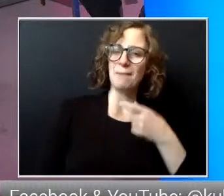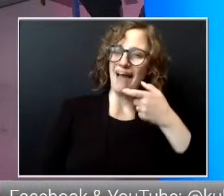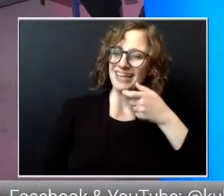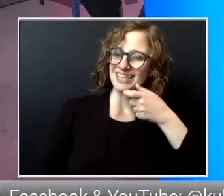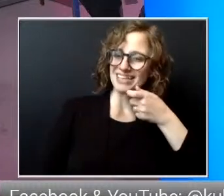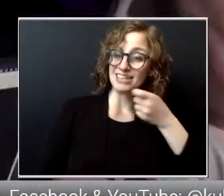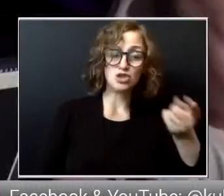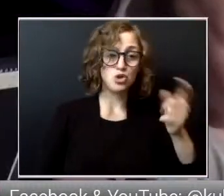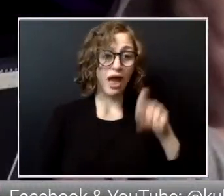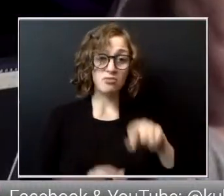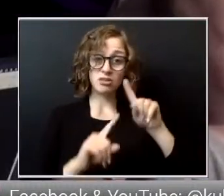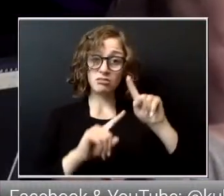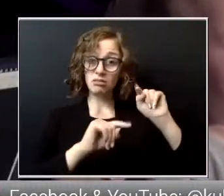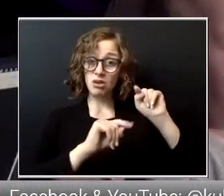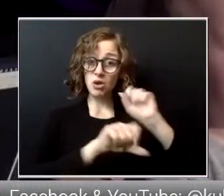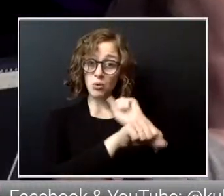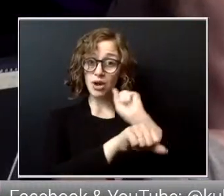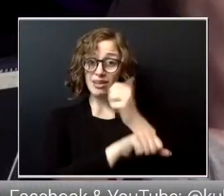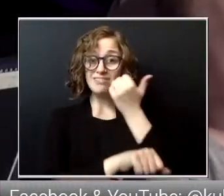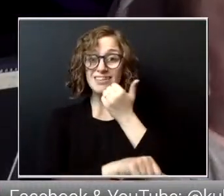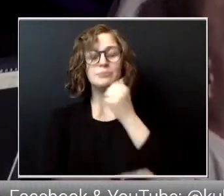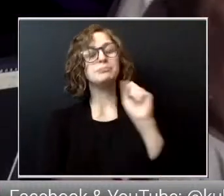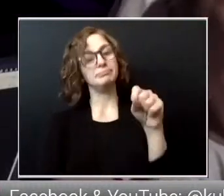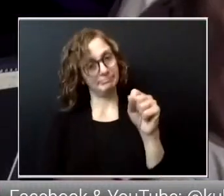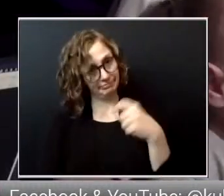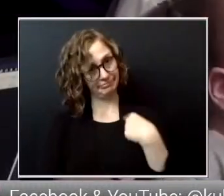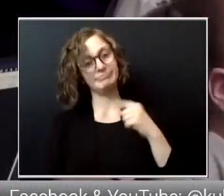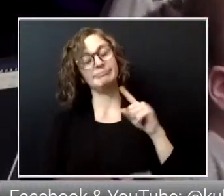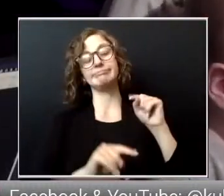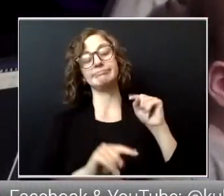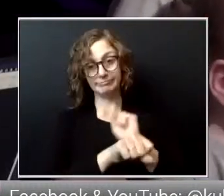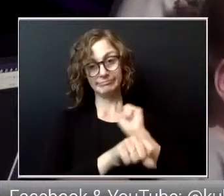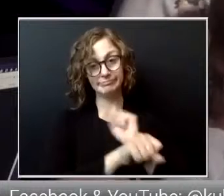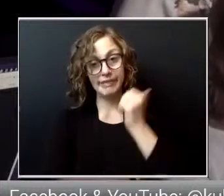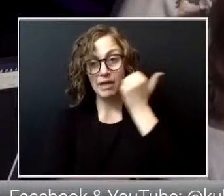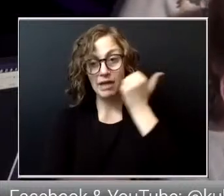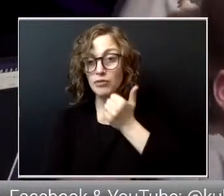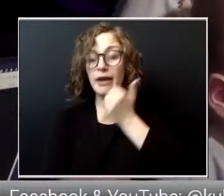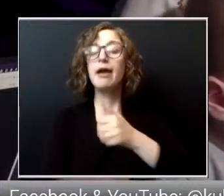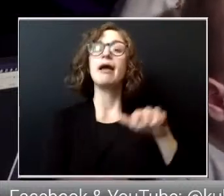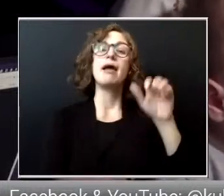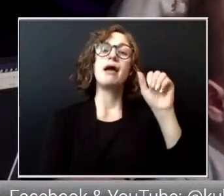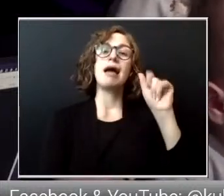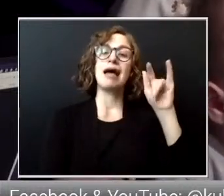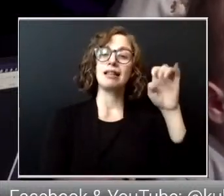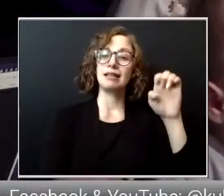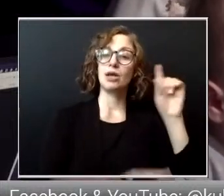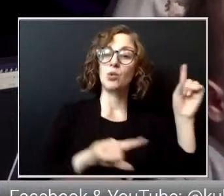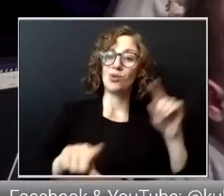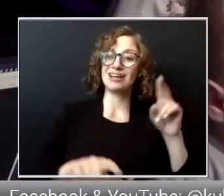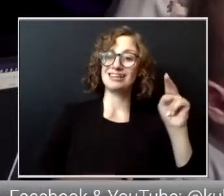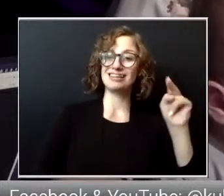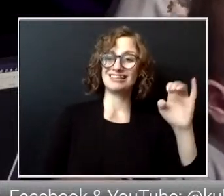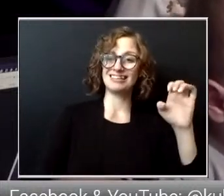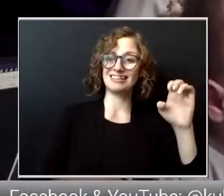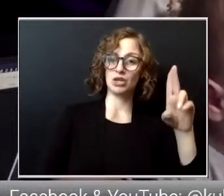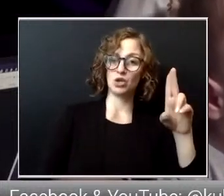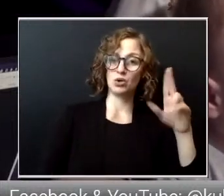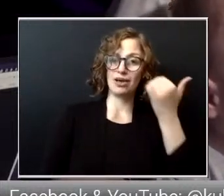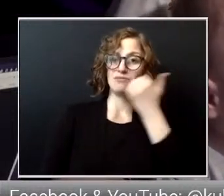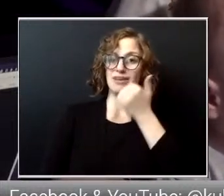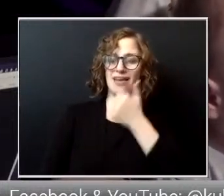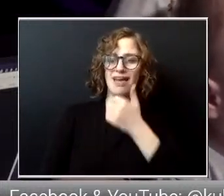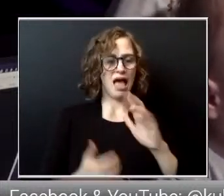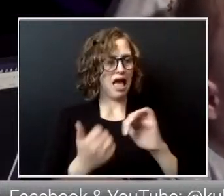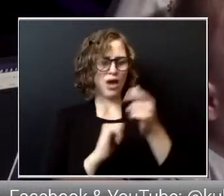every day? Yeah, so I went to work every day. Allie went to the NICU every day. And How do you even focus at work? Are you just a zombie in